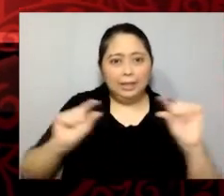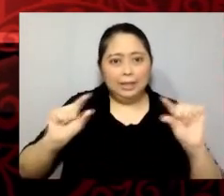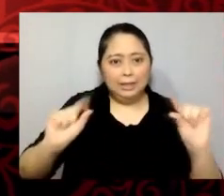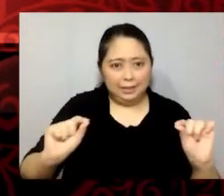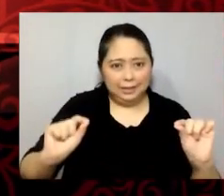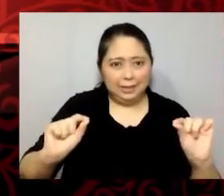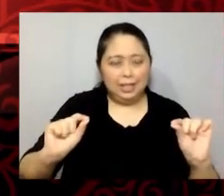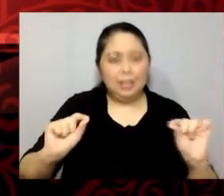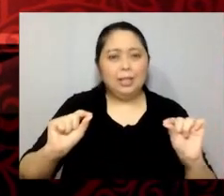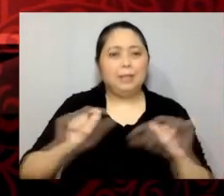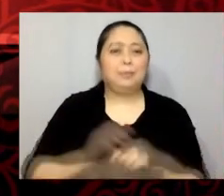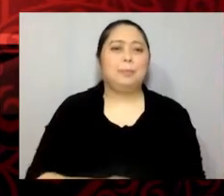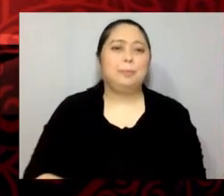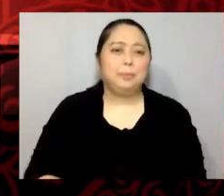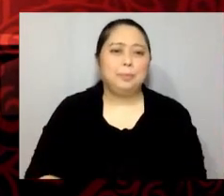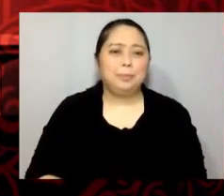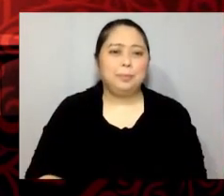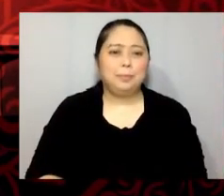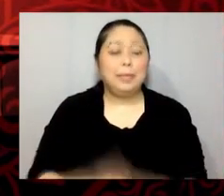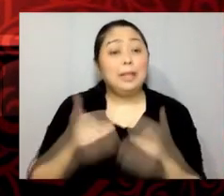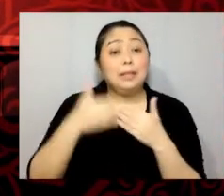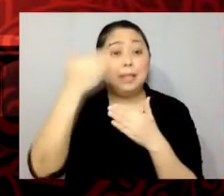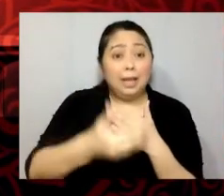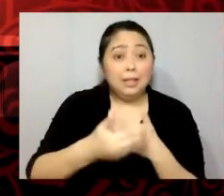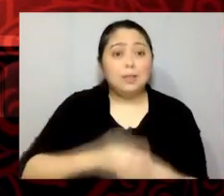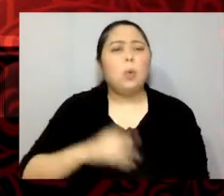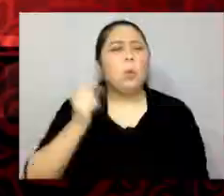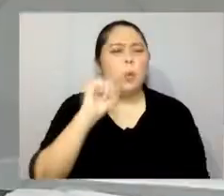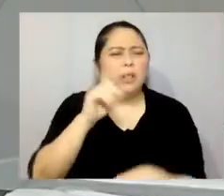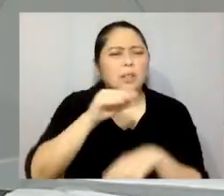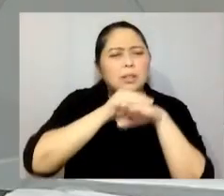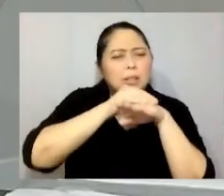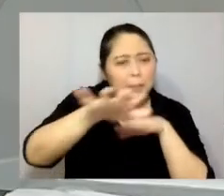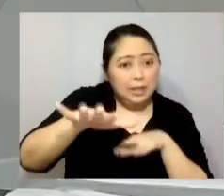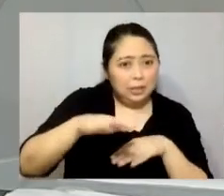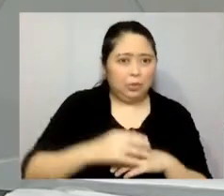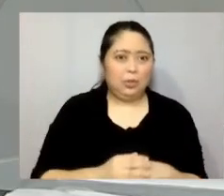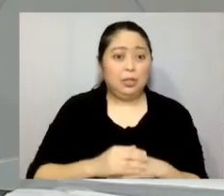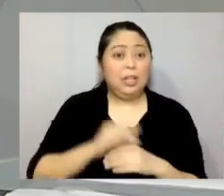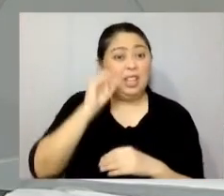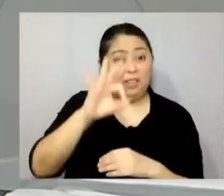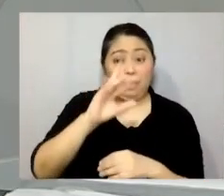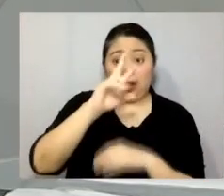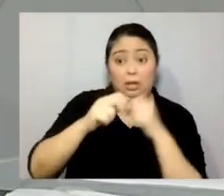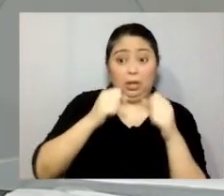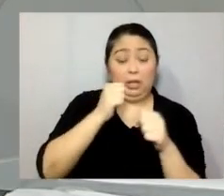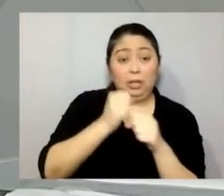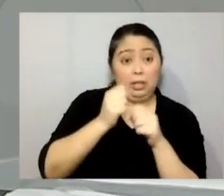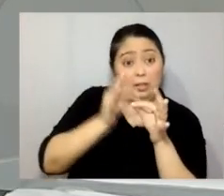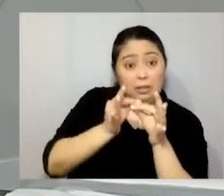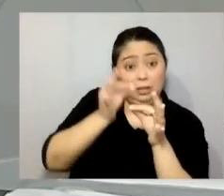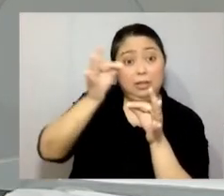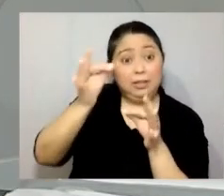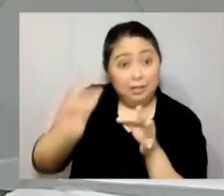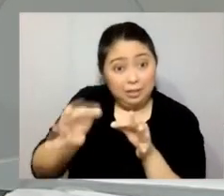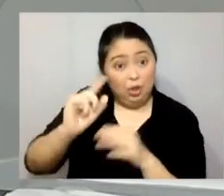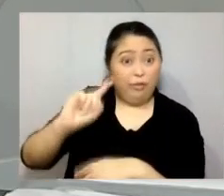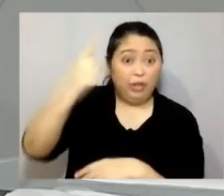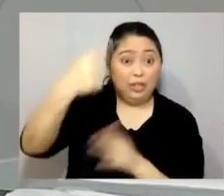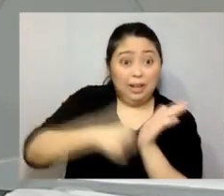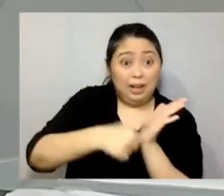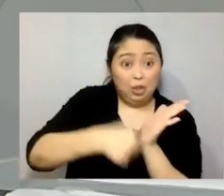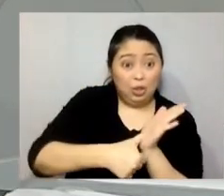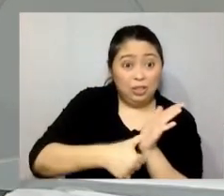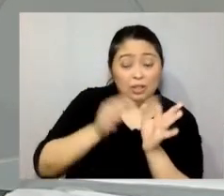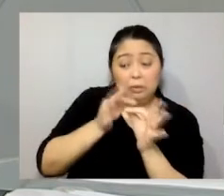or by clicking the quick survey link below. Up next, what are the implications of postponing the first and